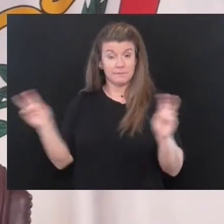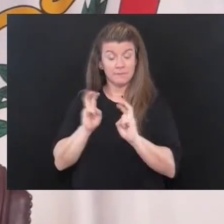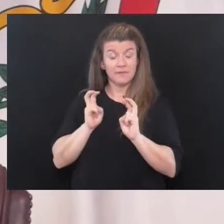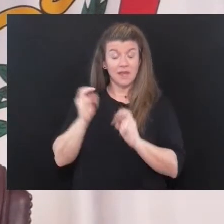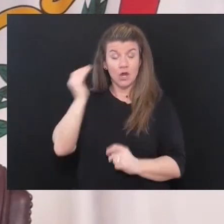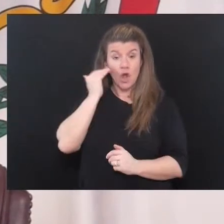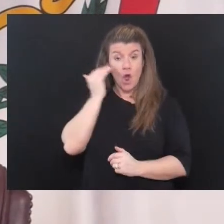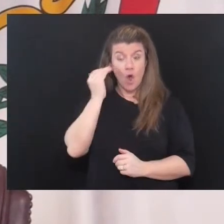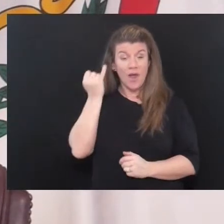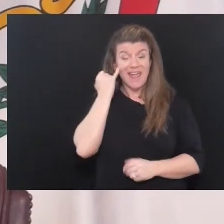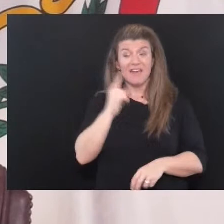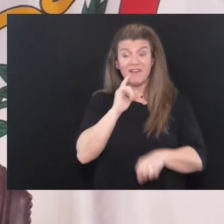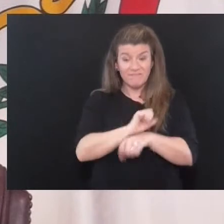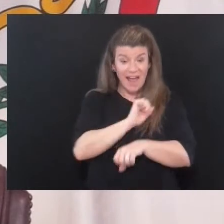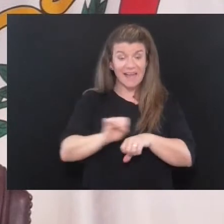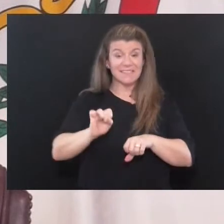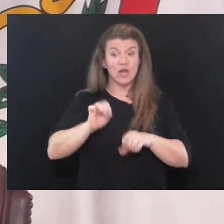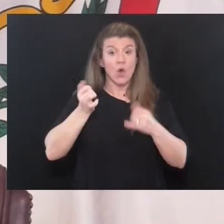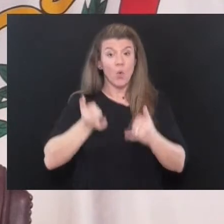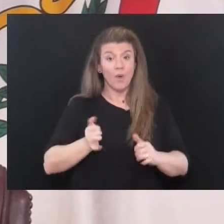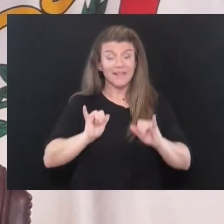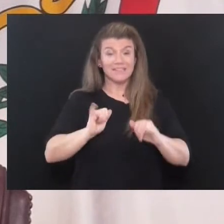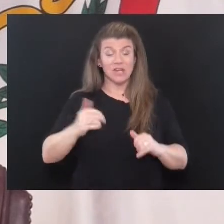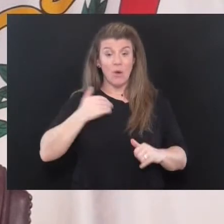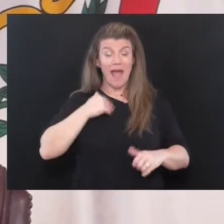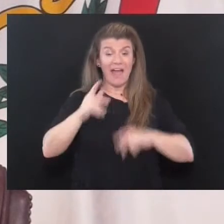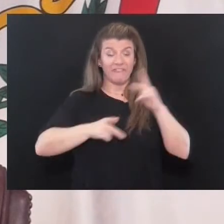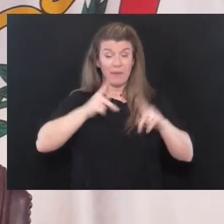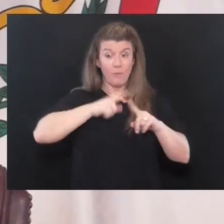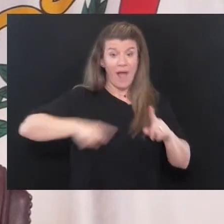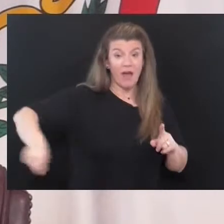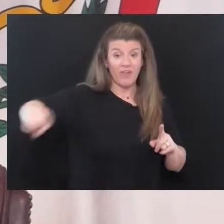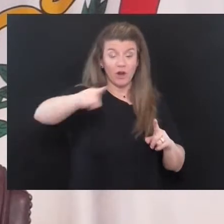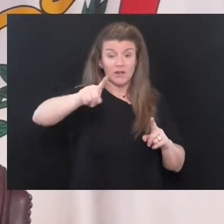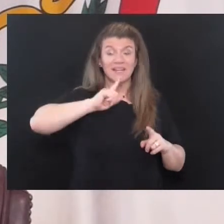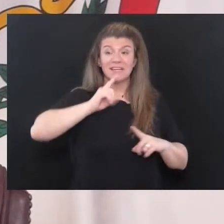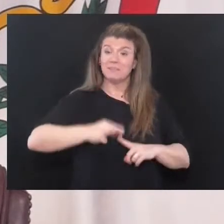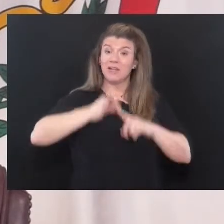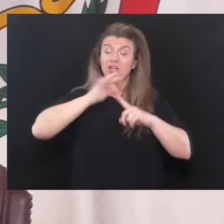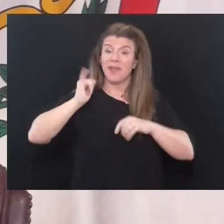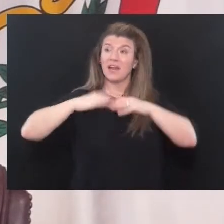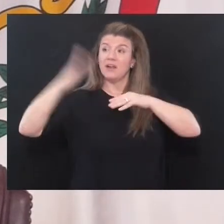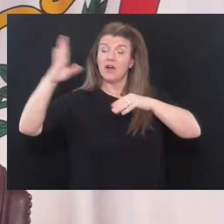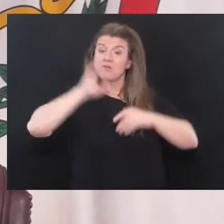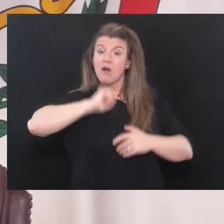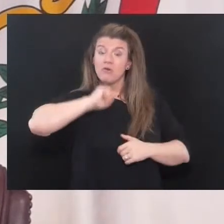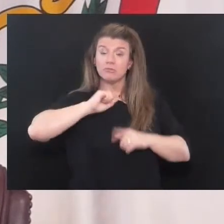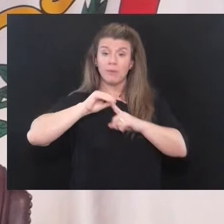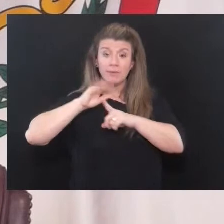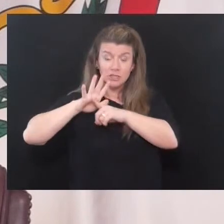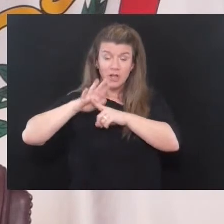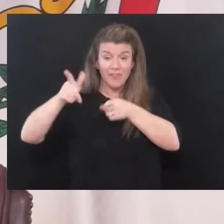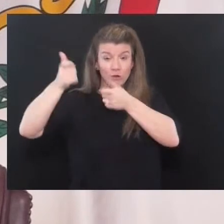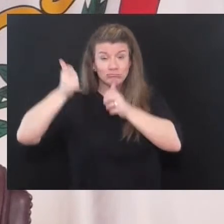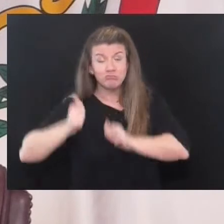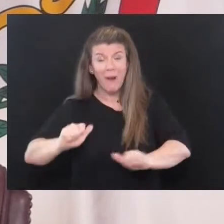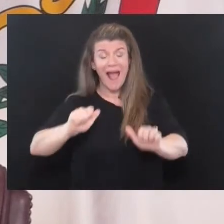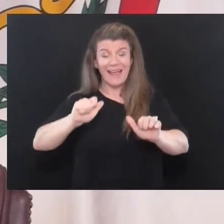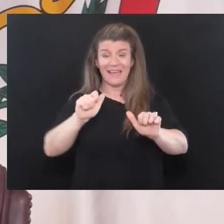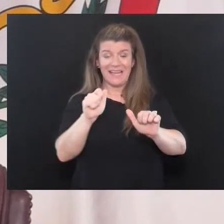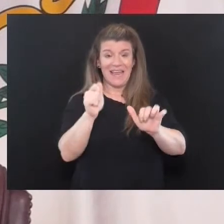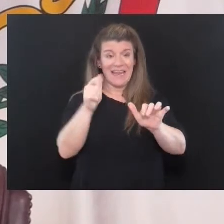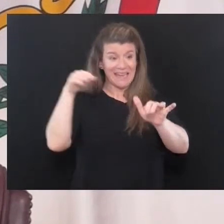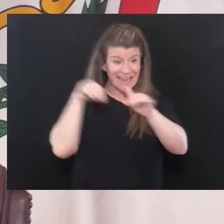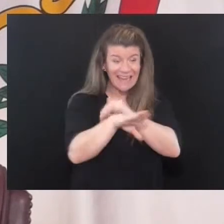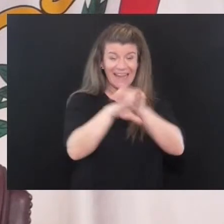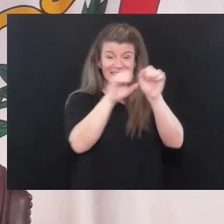know, if in fact we still have people out there, especially our elderly, that are trying to get, you know, in